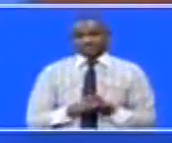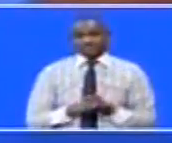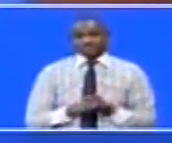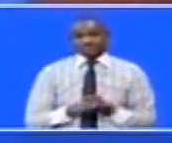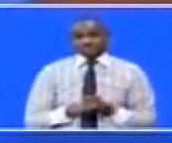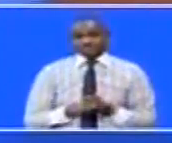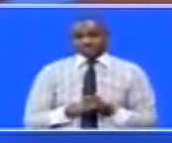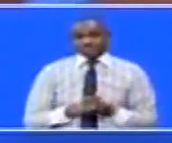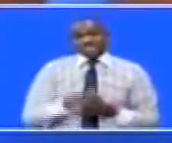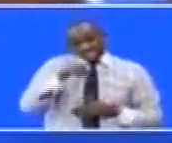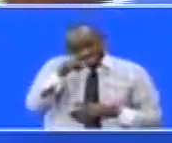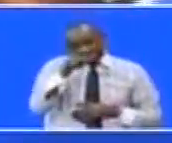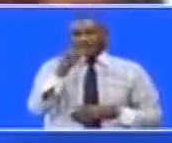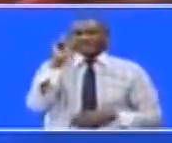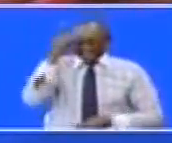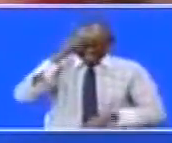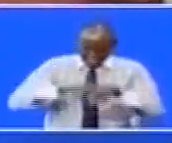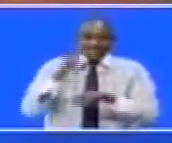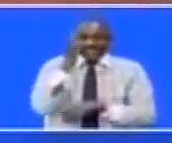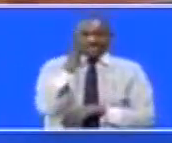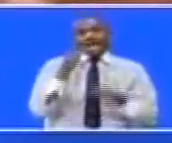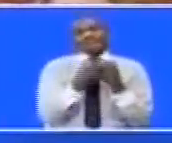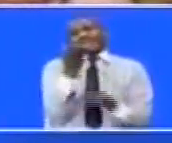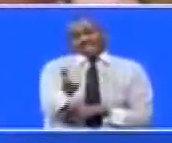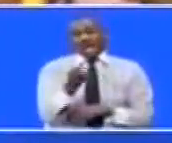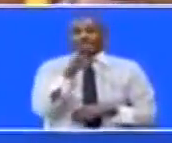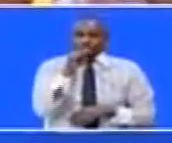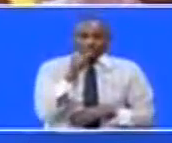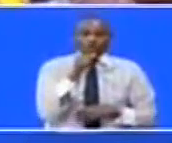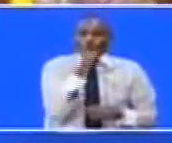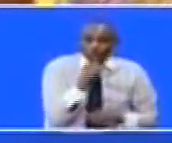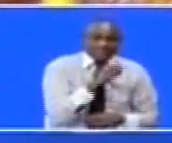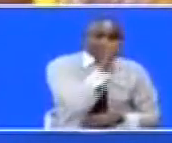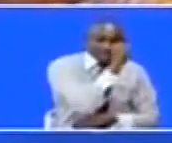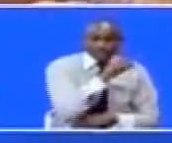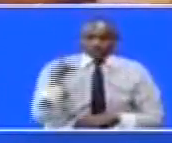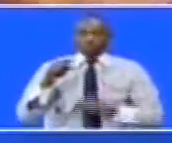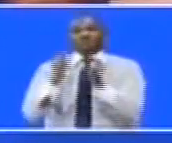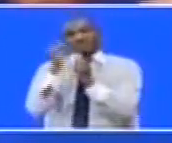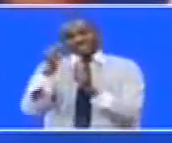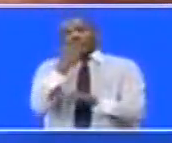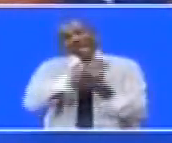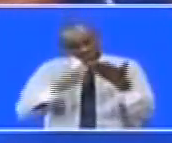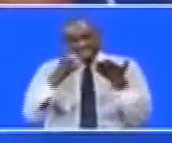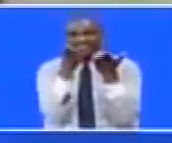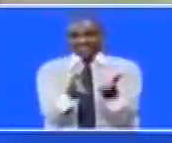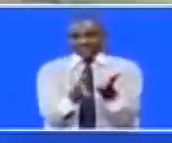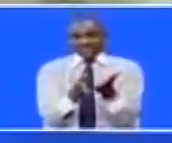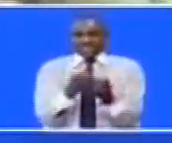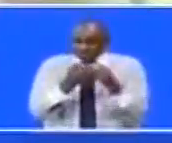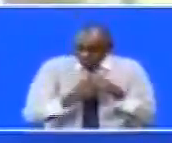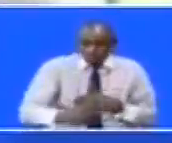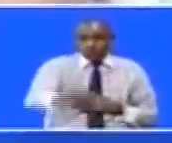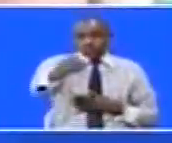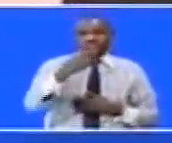The camp, a first of its kind in Nyeri, drew children aged between 5 years to 15 years for a week. Moving forward, the